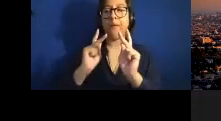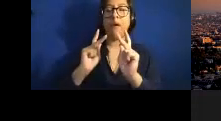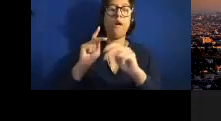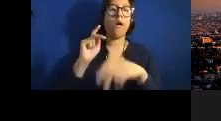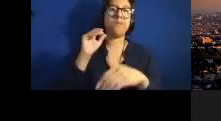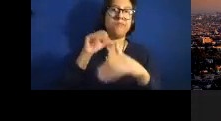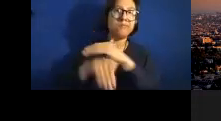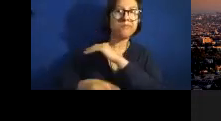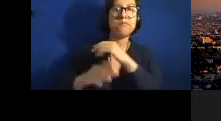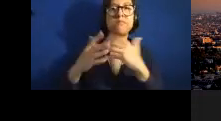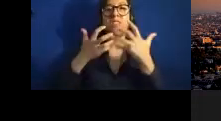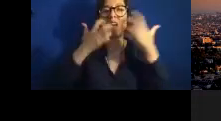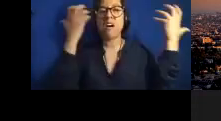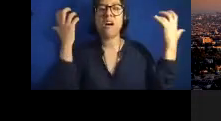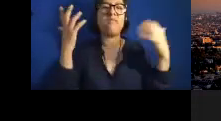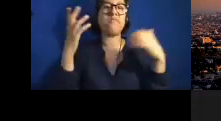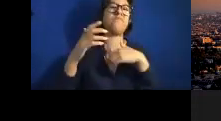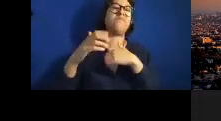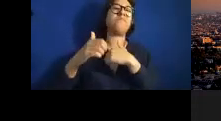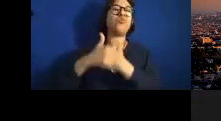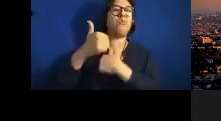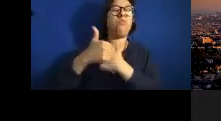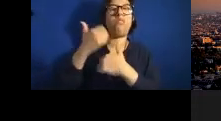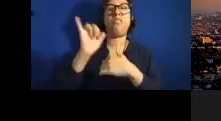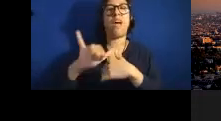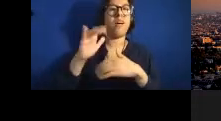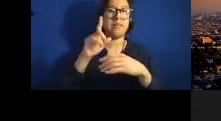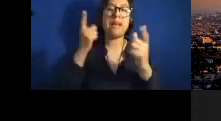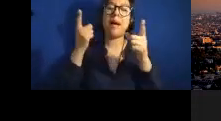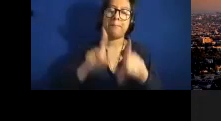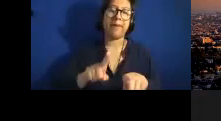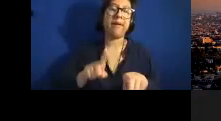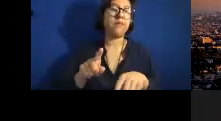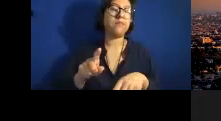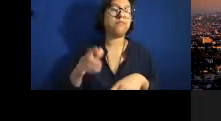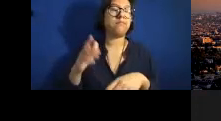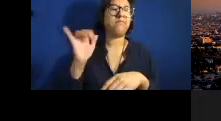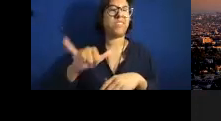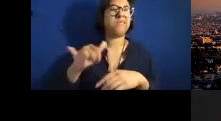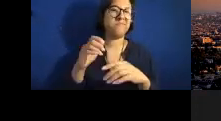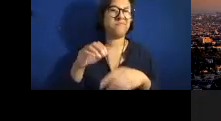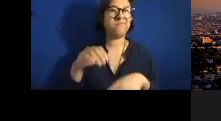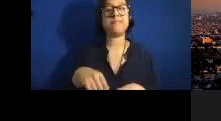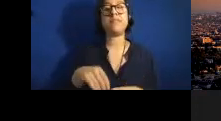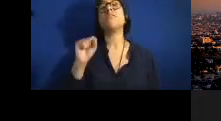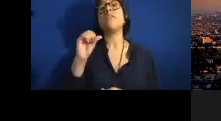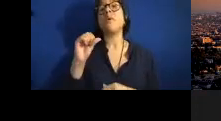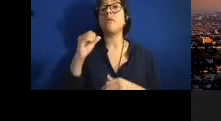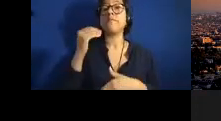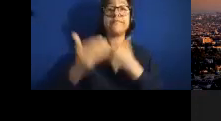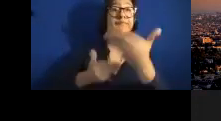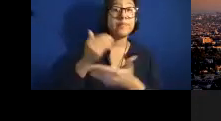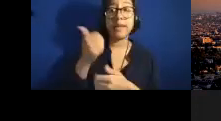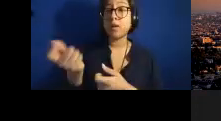etc., making obscene noises and stuff, which has happened. So as we go, if there's any